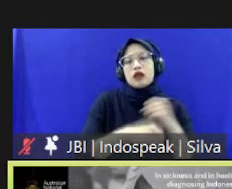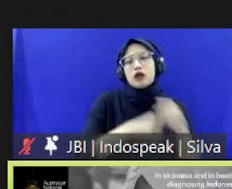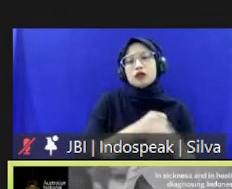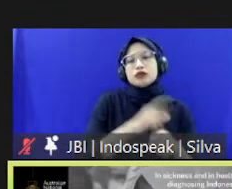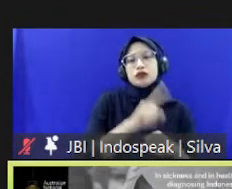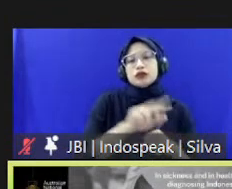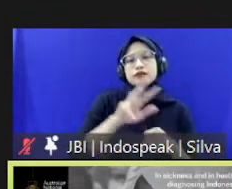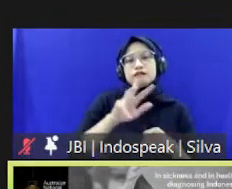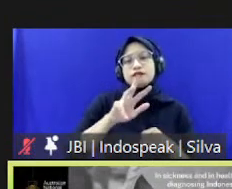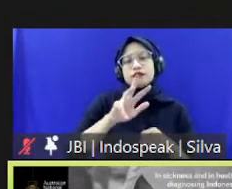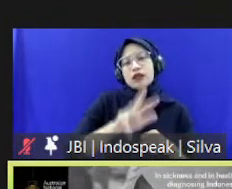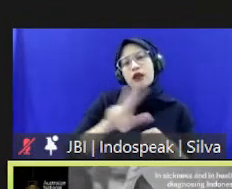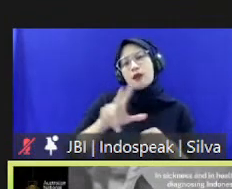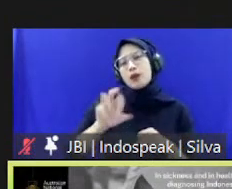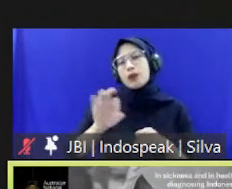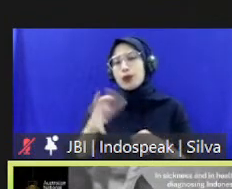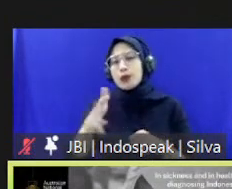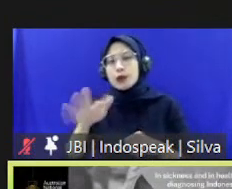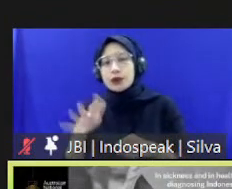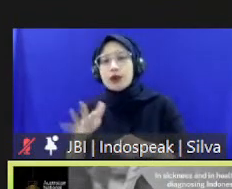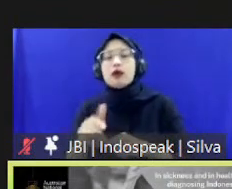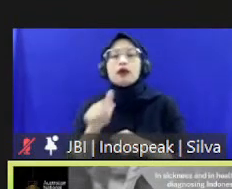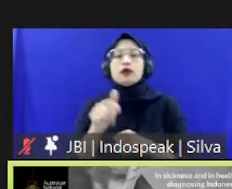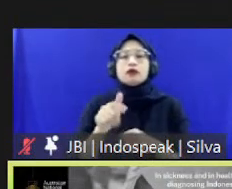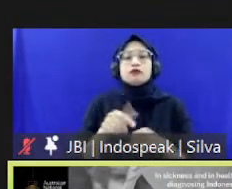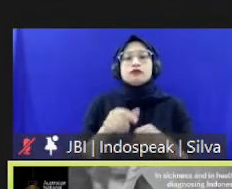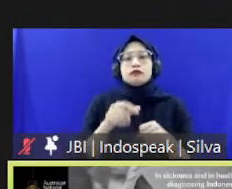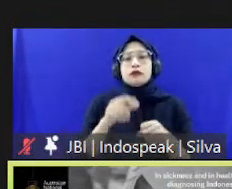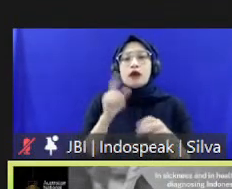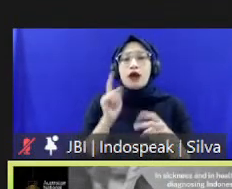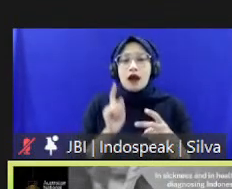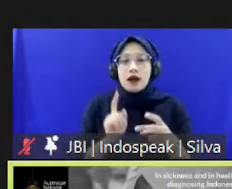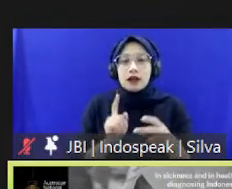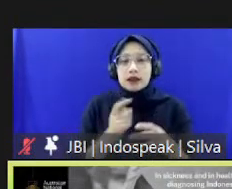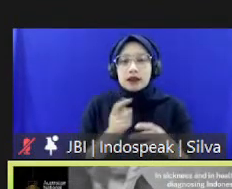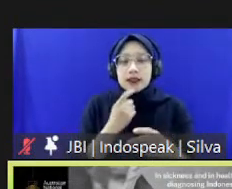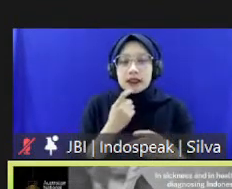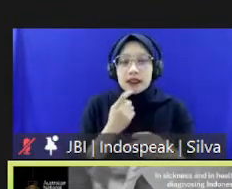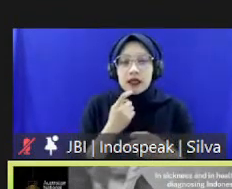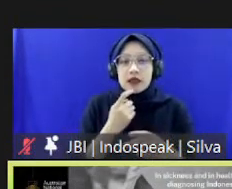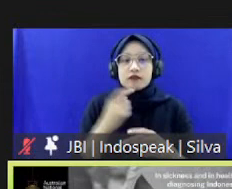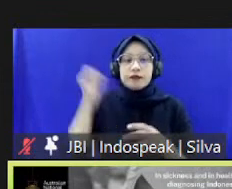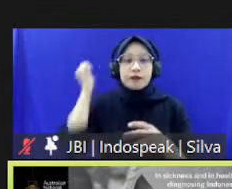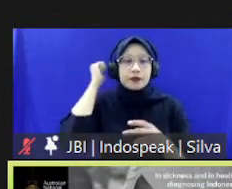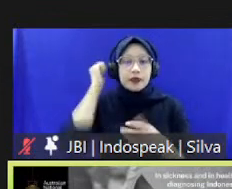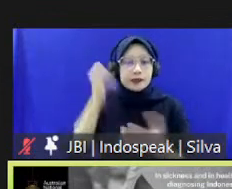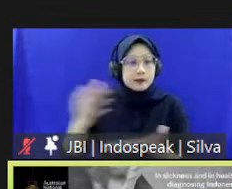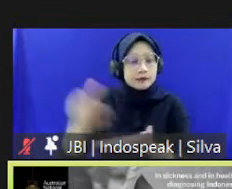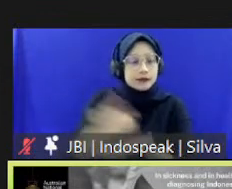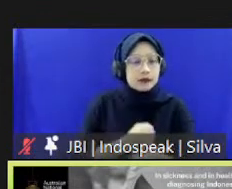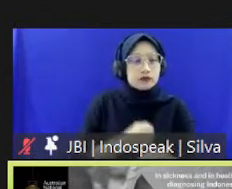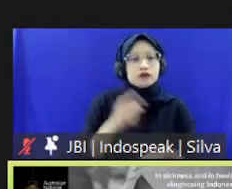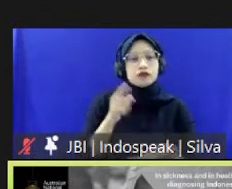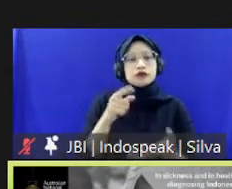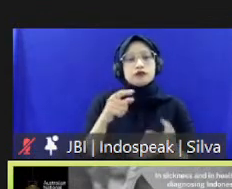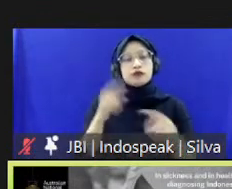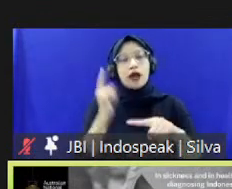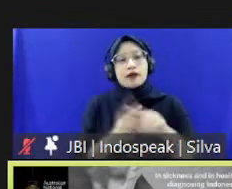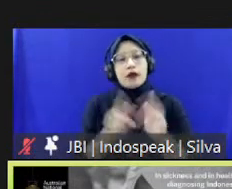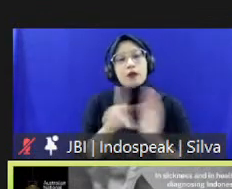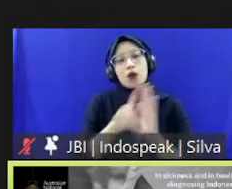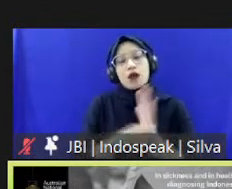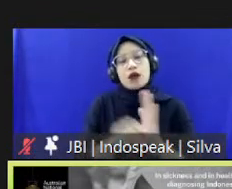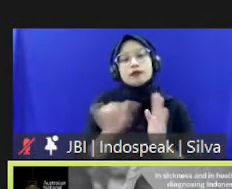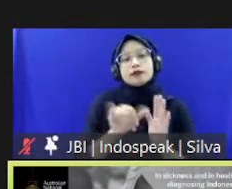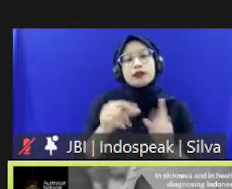have like Bidan Desa, and also kind of like health facility care and so on. So my point is